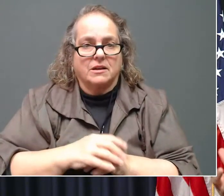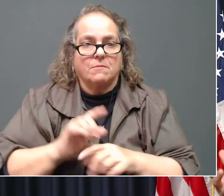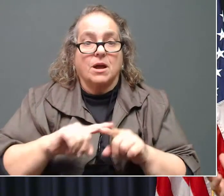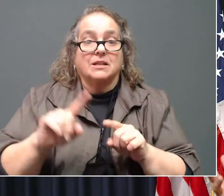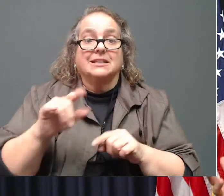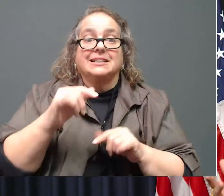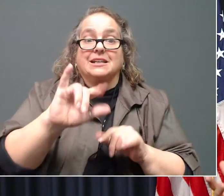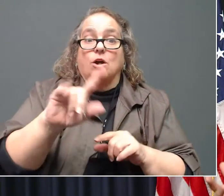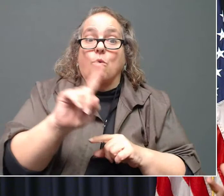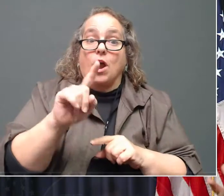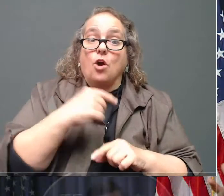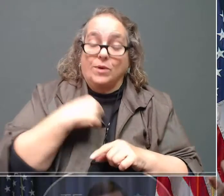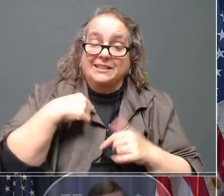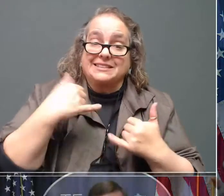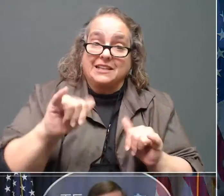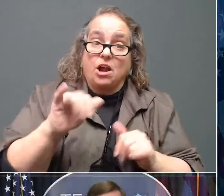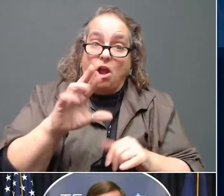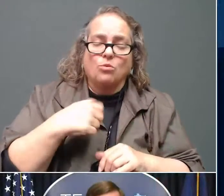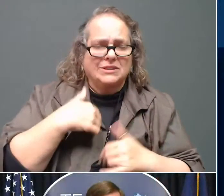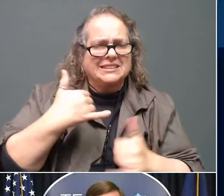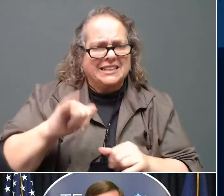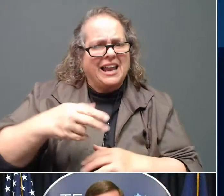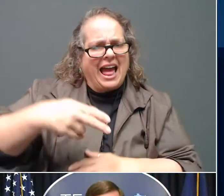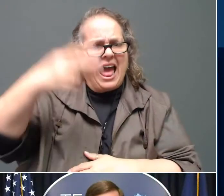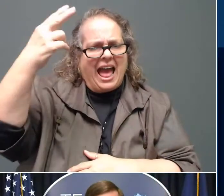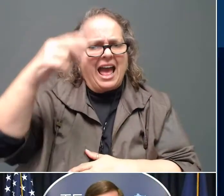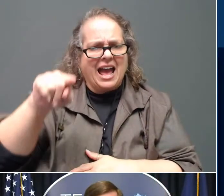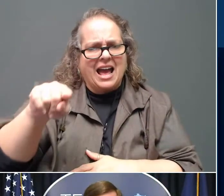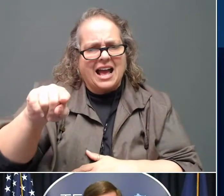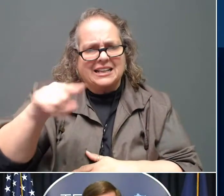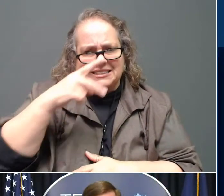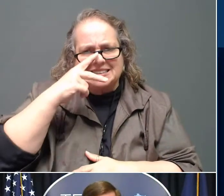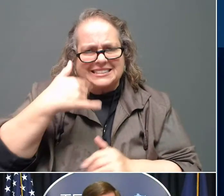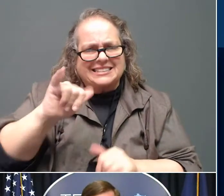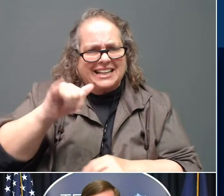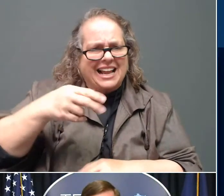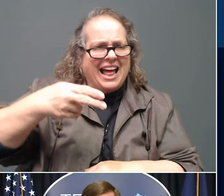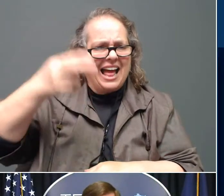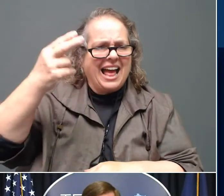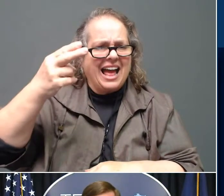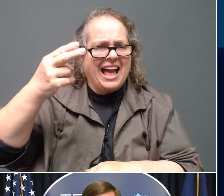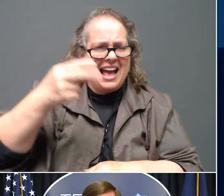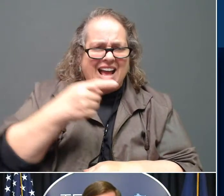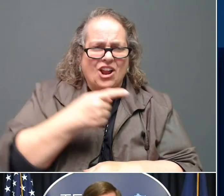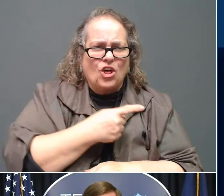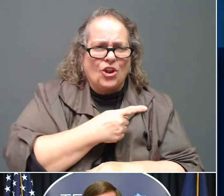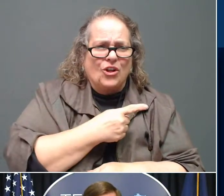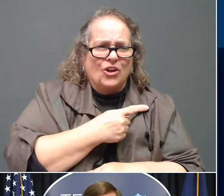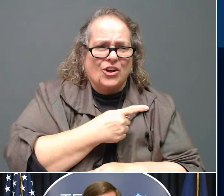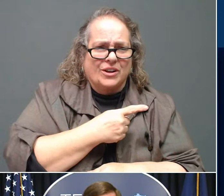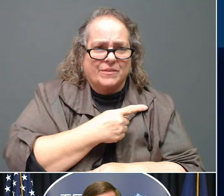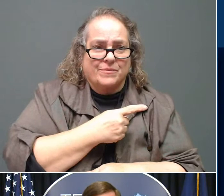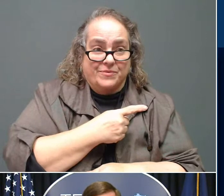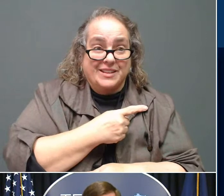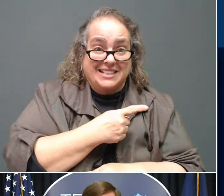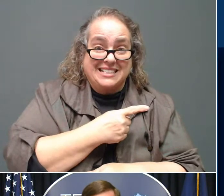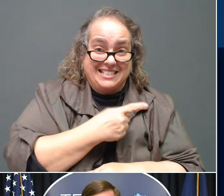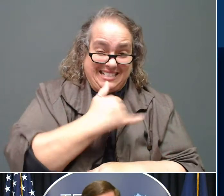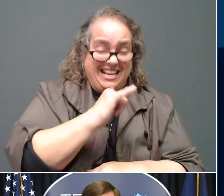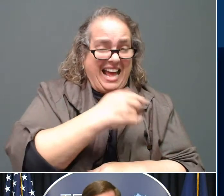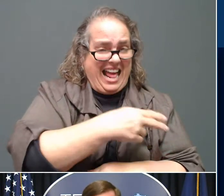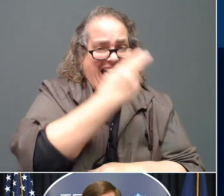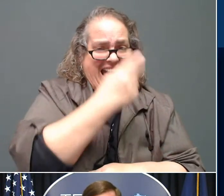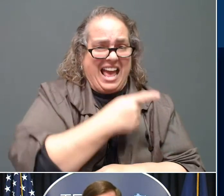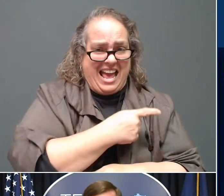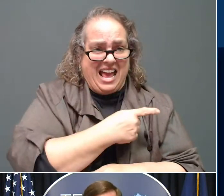we're still pretty elevated, right? But we're moving in the right direction. And if we can see that